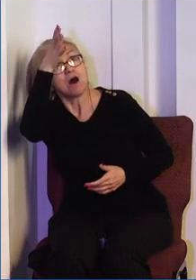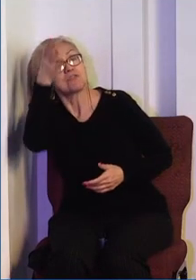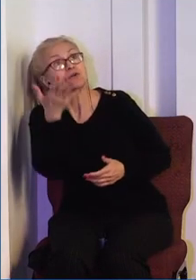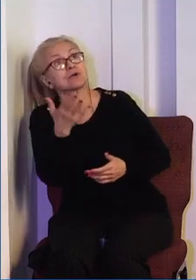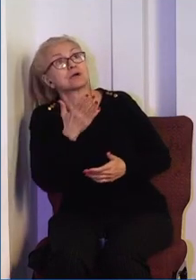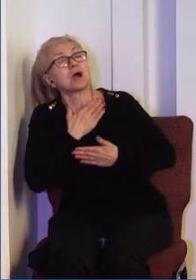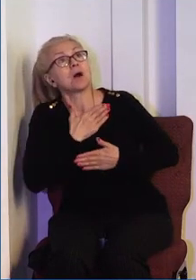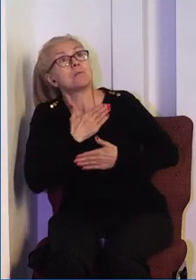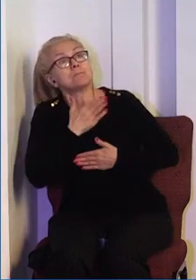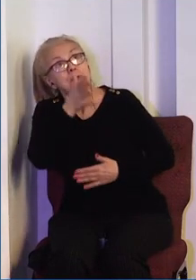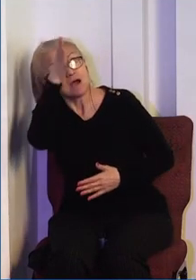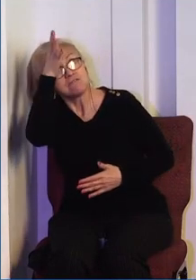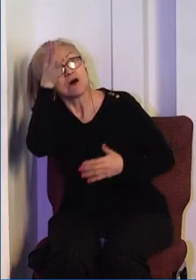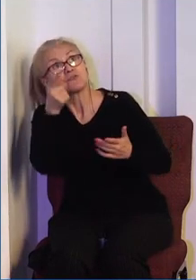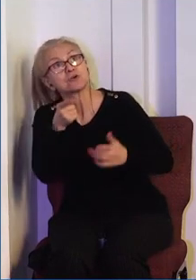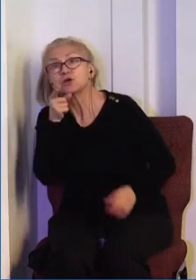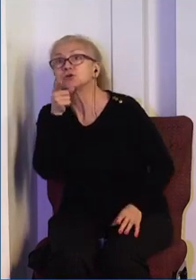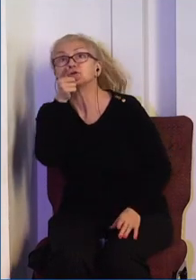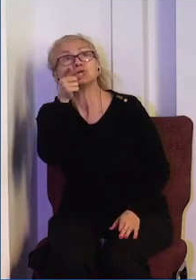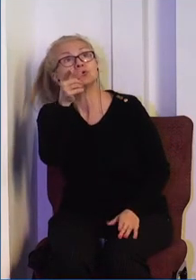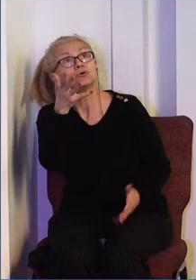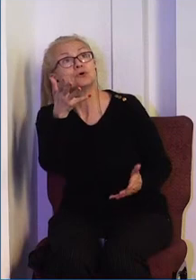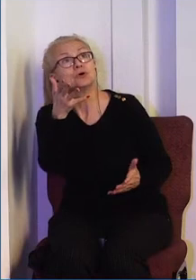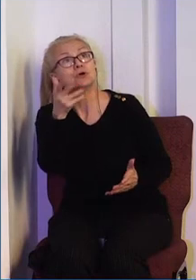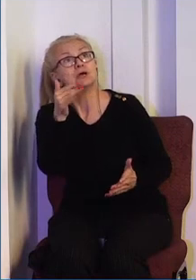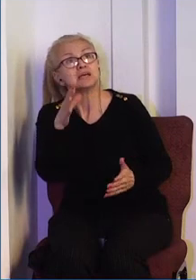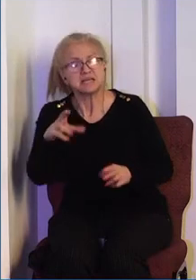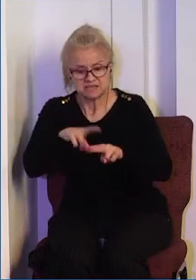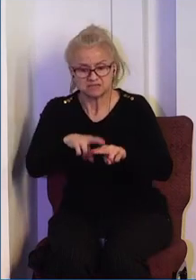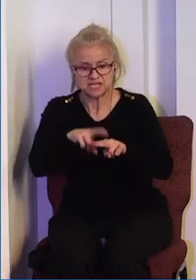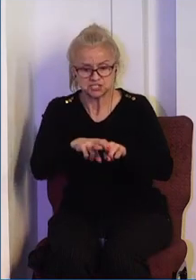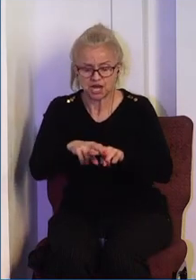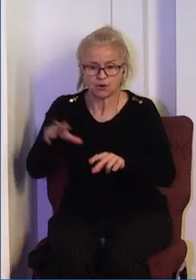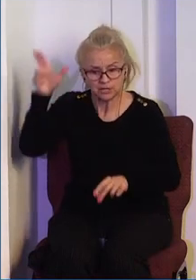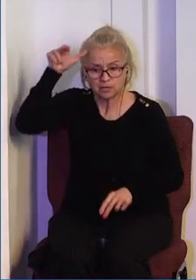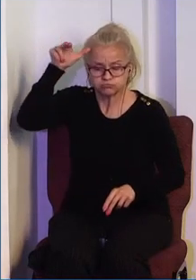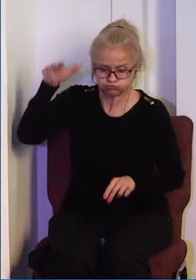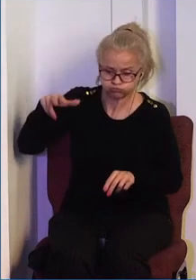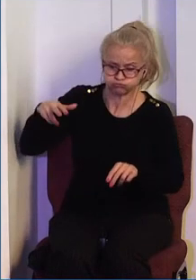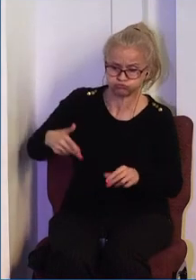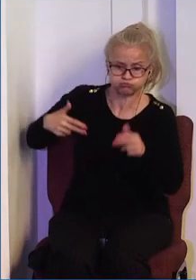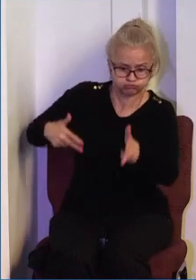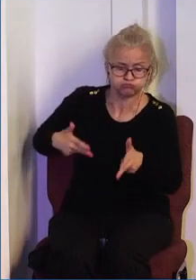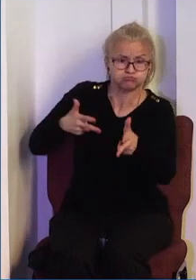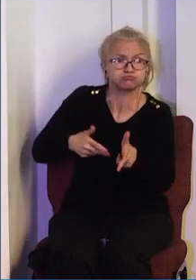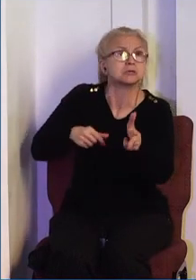my father, you, the chariot and cavalry of Israel."